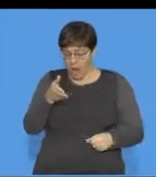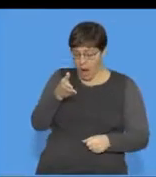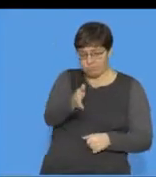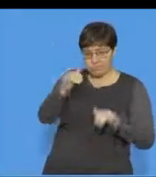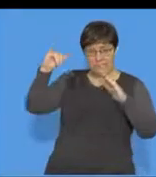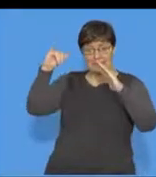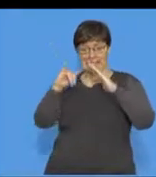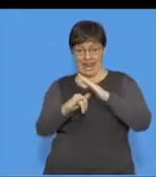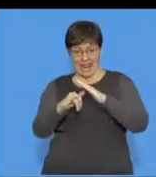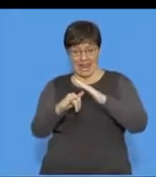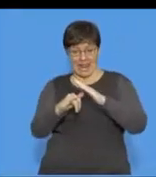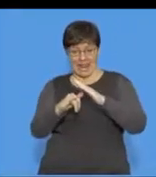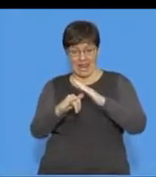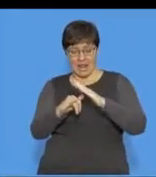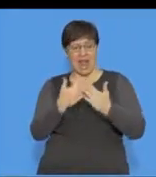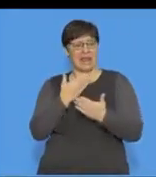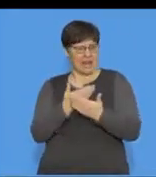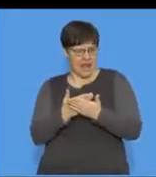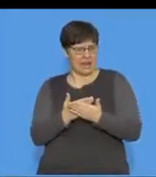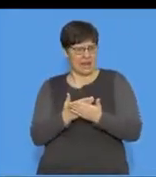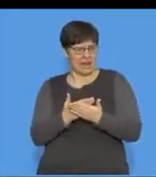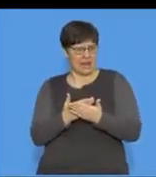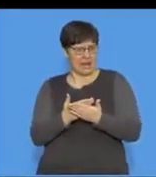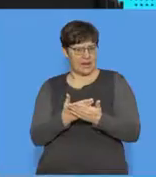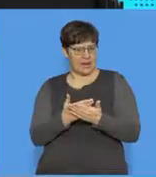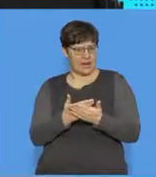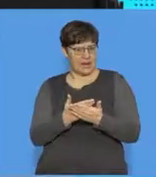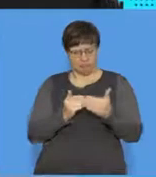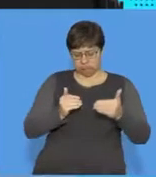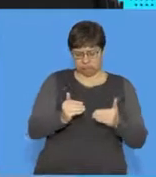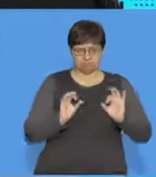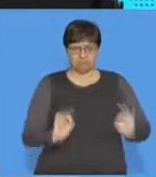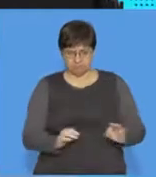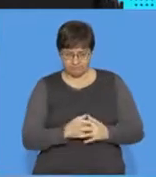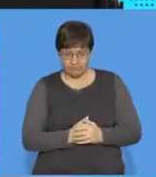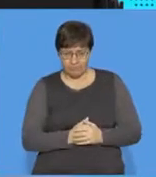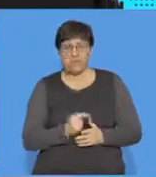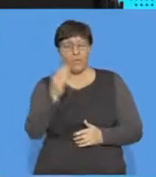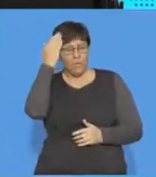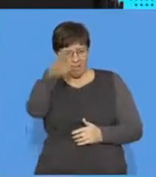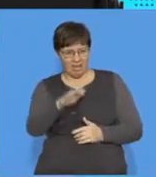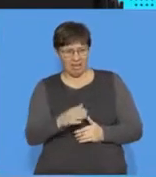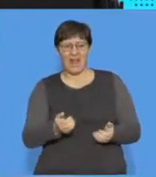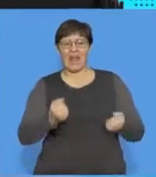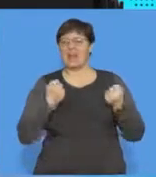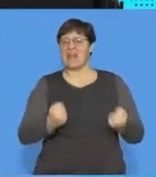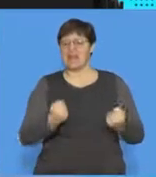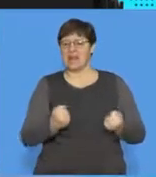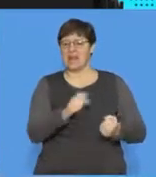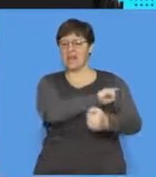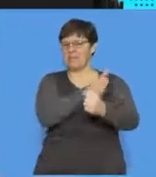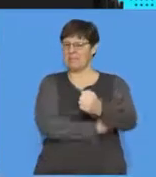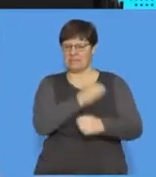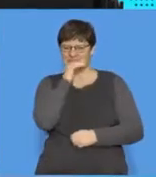the human population? Now remember, we've already learnt what carrying capacity